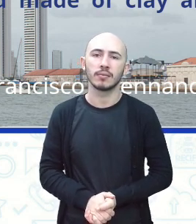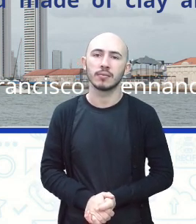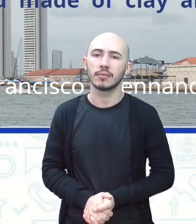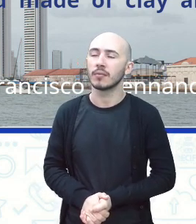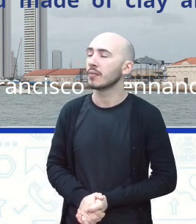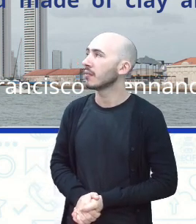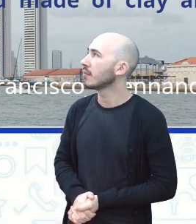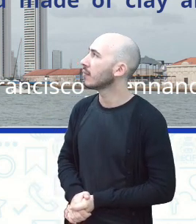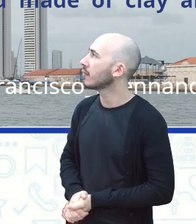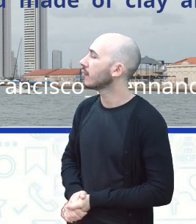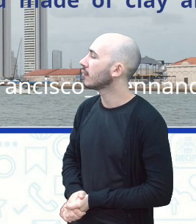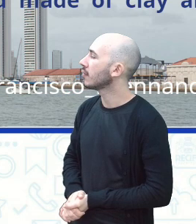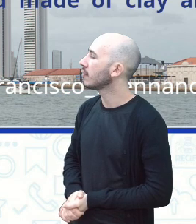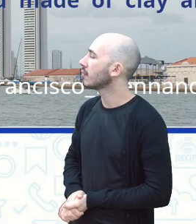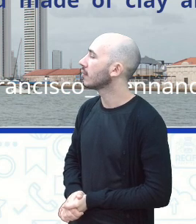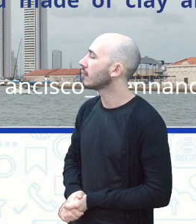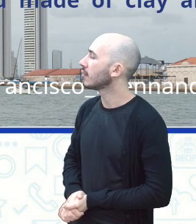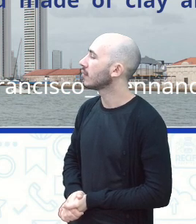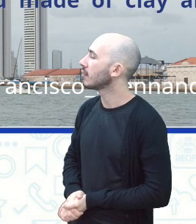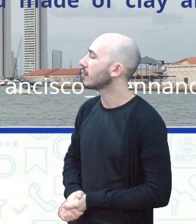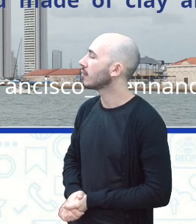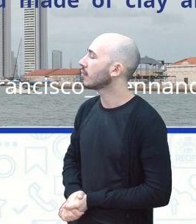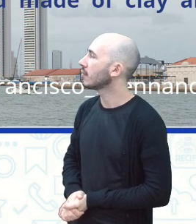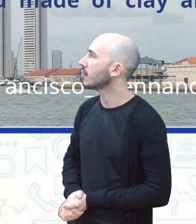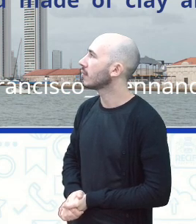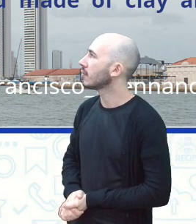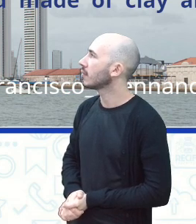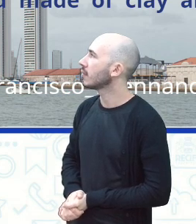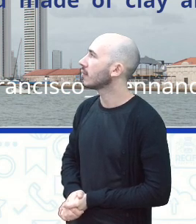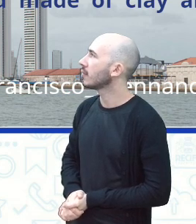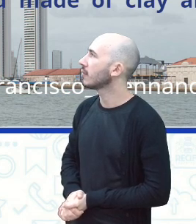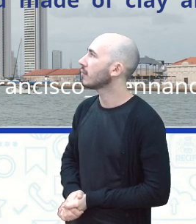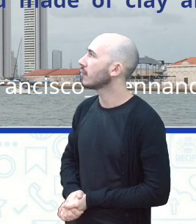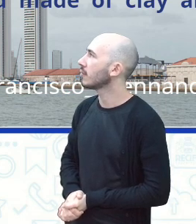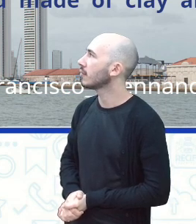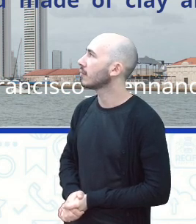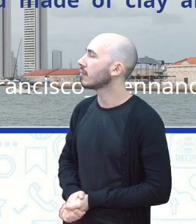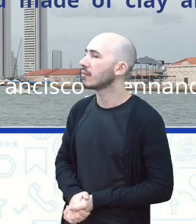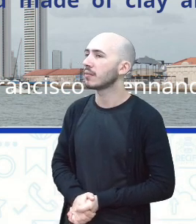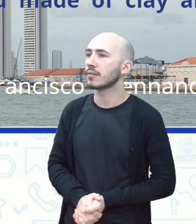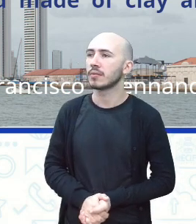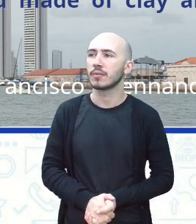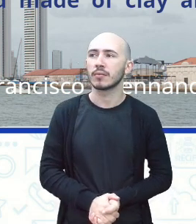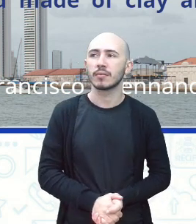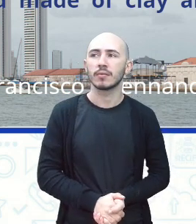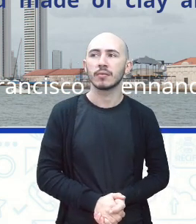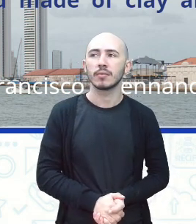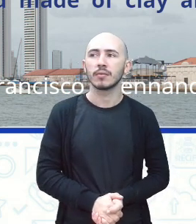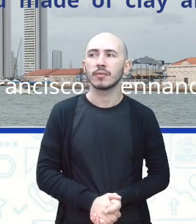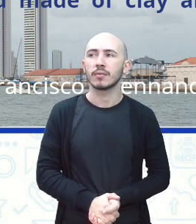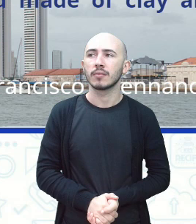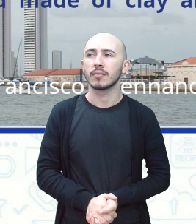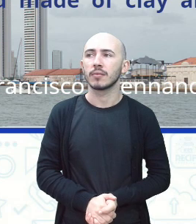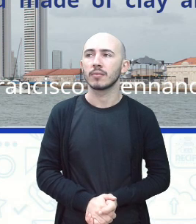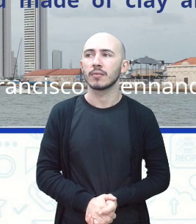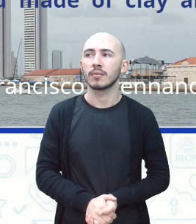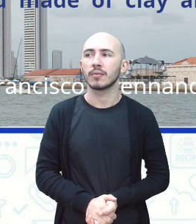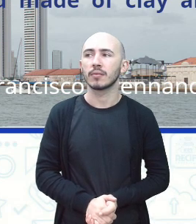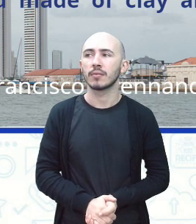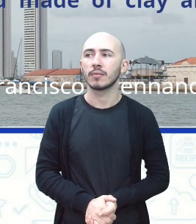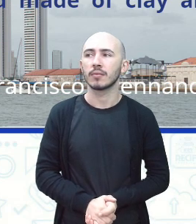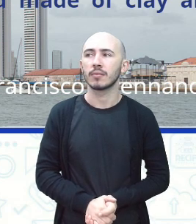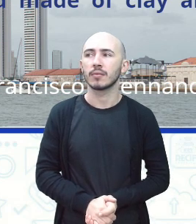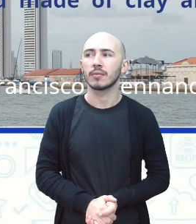500th anniversary of the discovery of Brazil. In total, there are 90 works in the park by